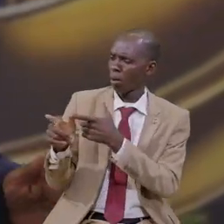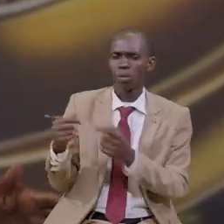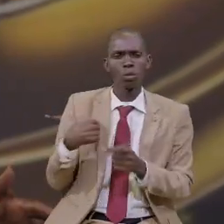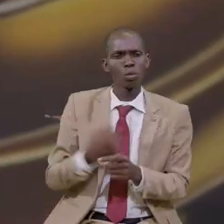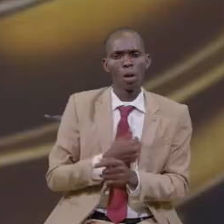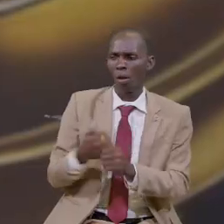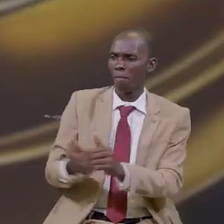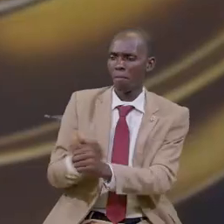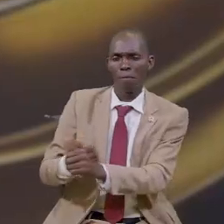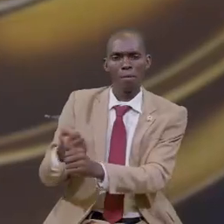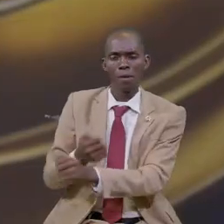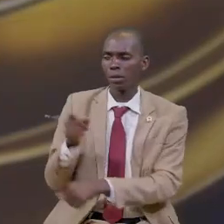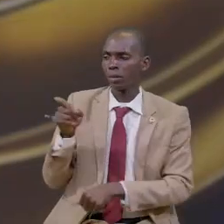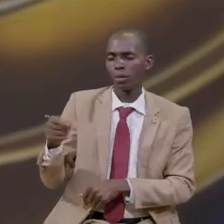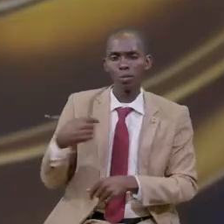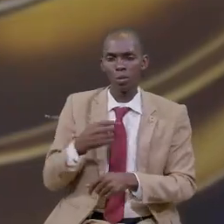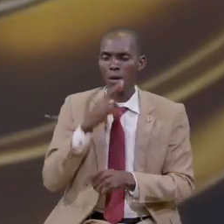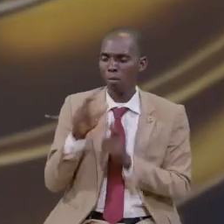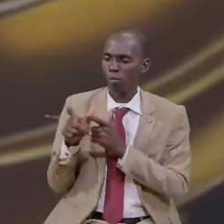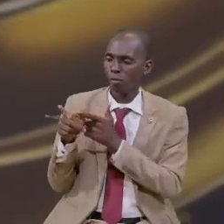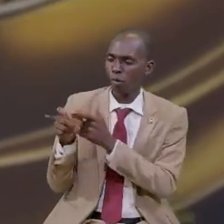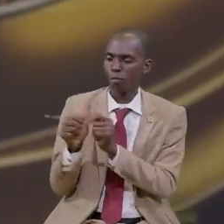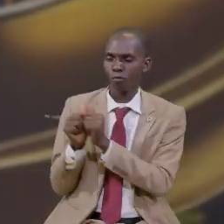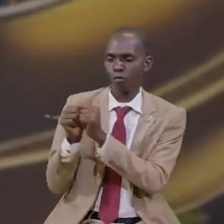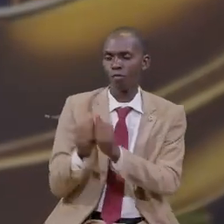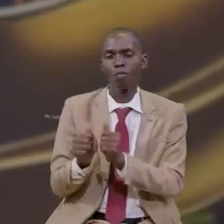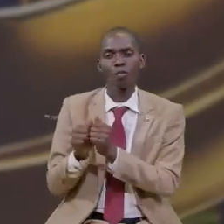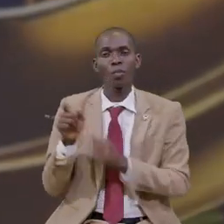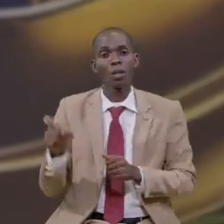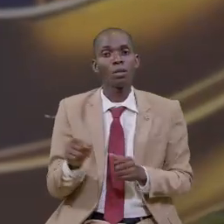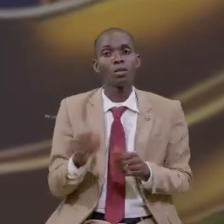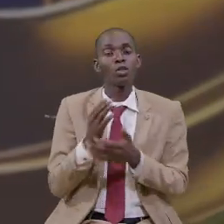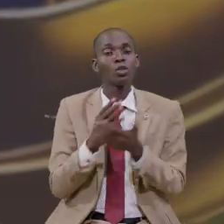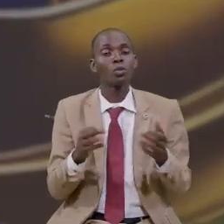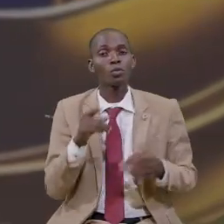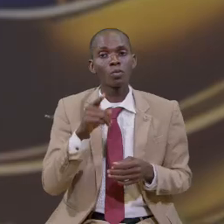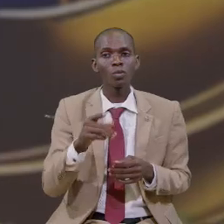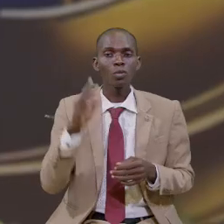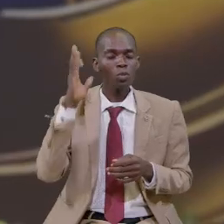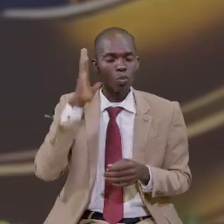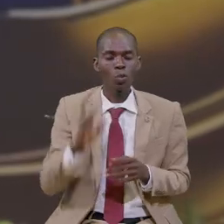We're running with him. Some of you will even run beyond him.